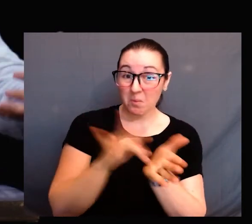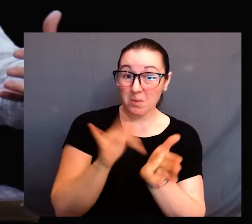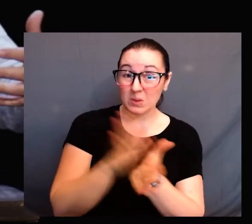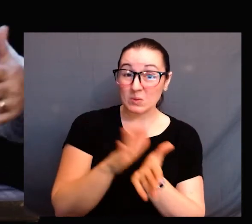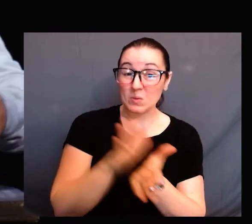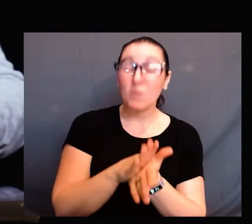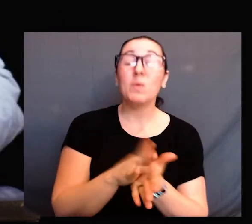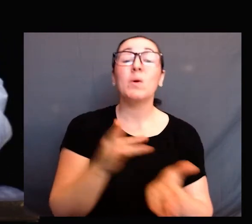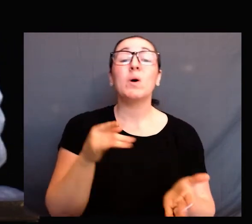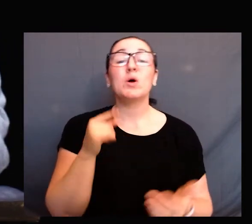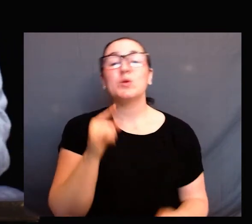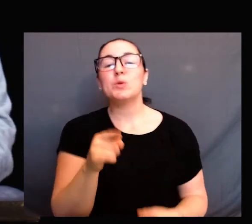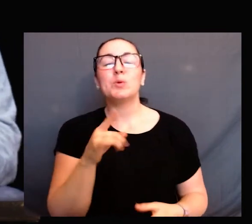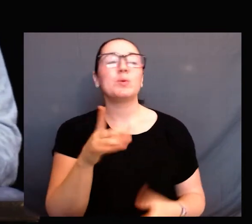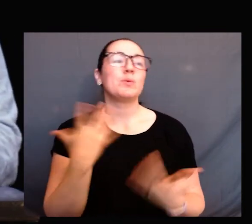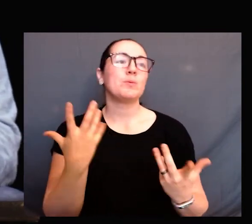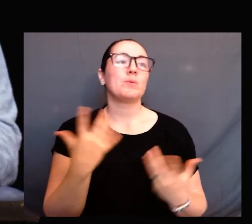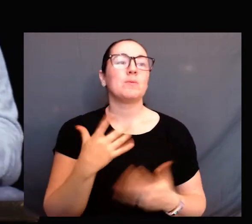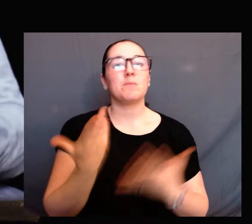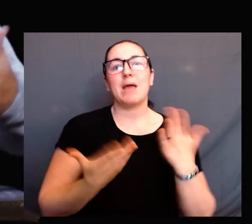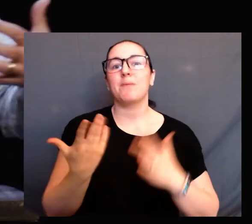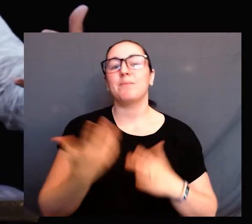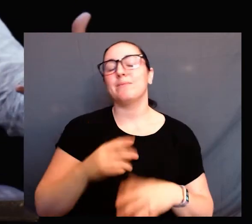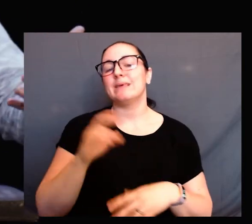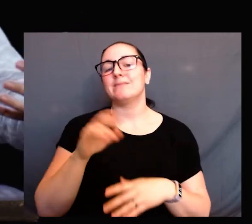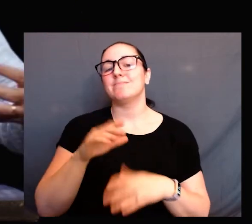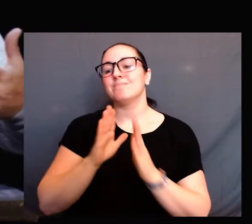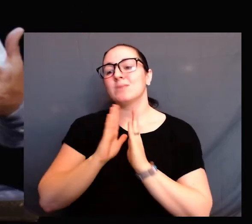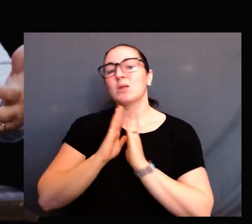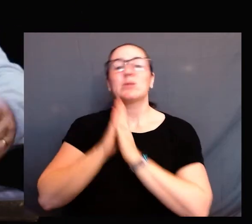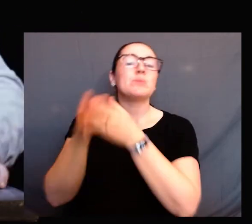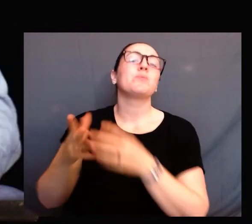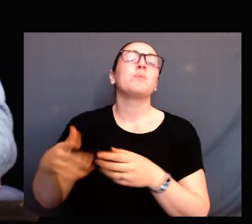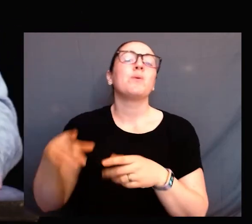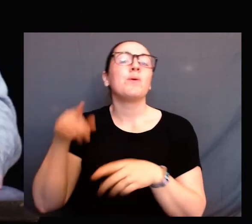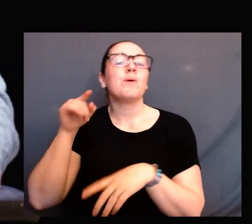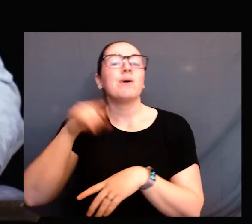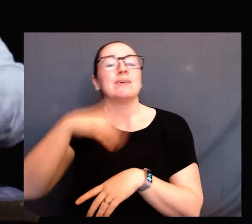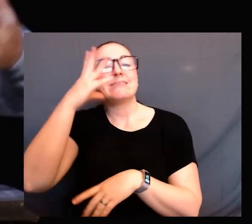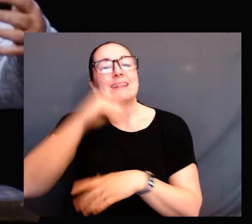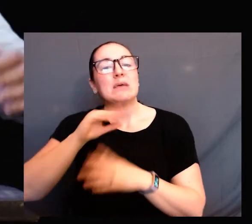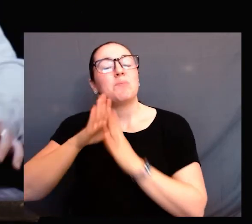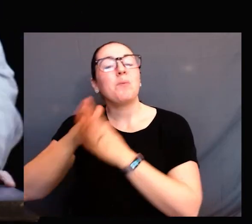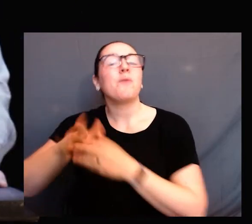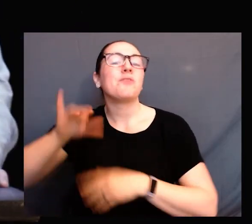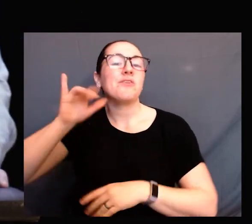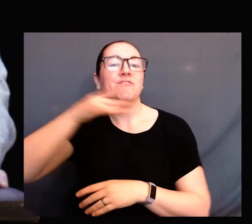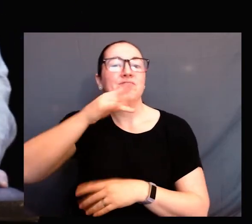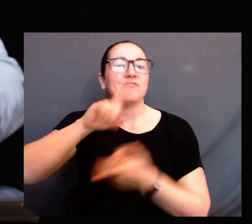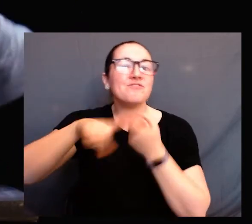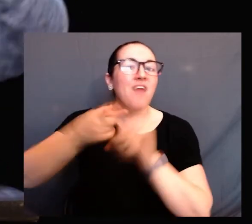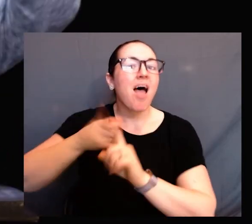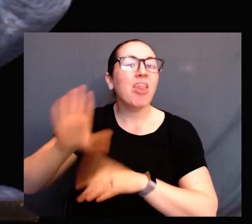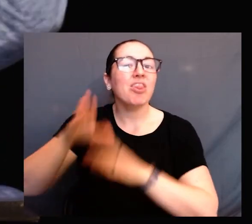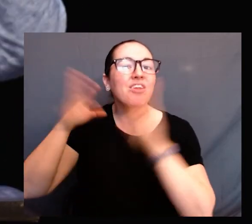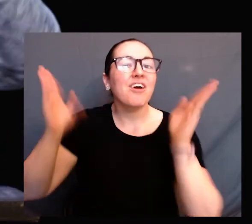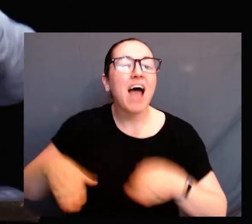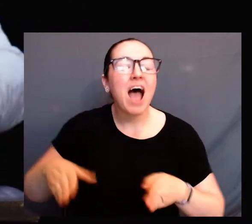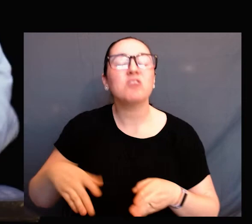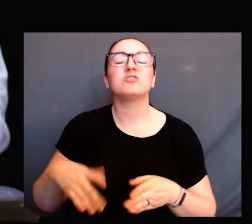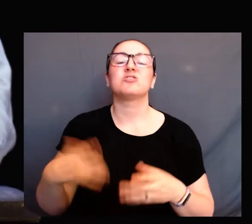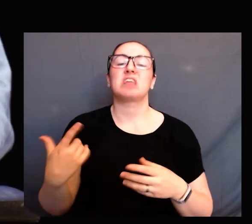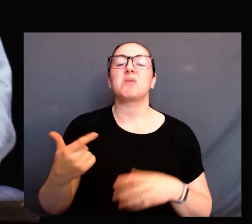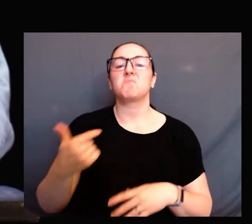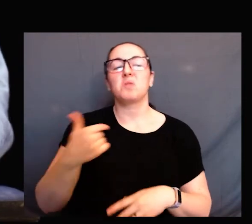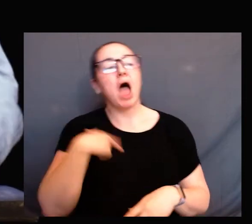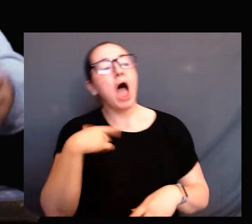you're in middle school and you were going to go spend the night at a friend's house and you called your parents and you said, hey, I've been over